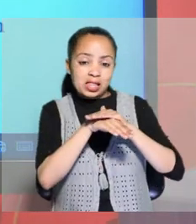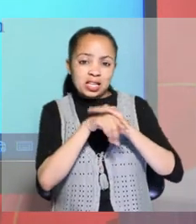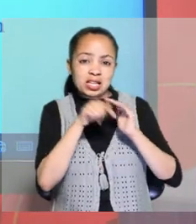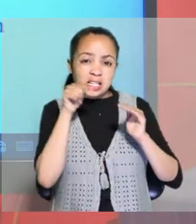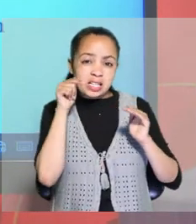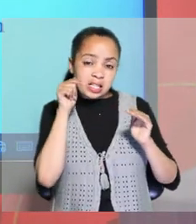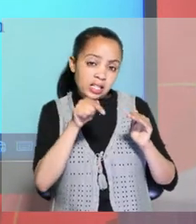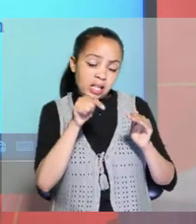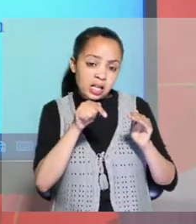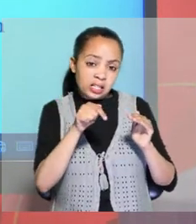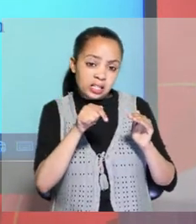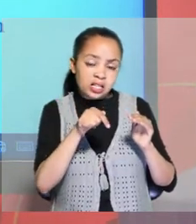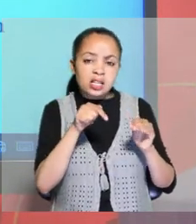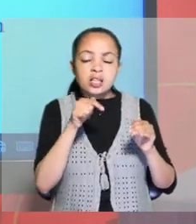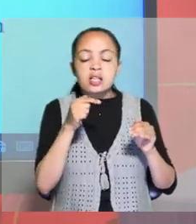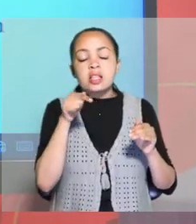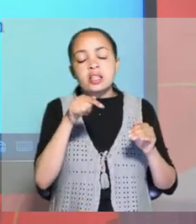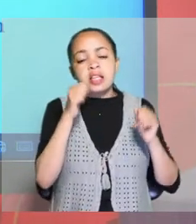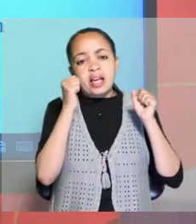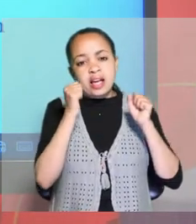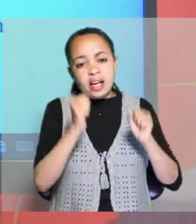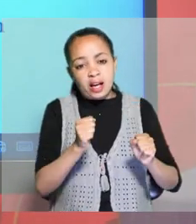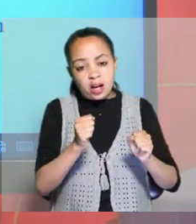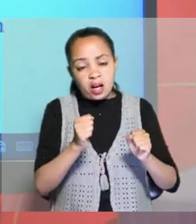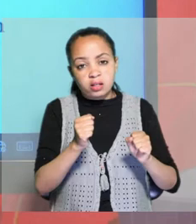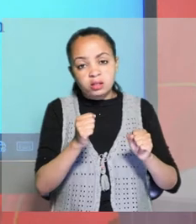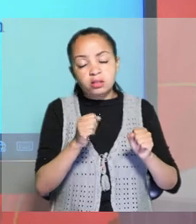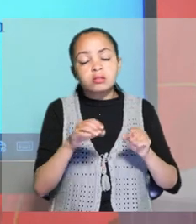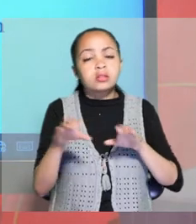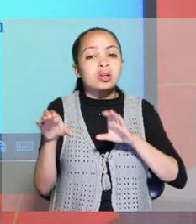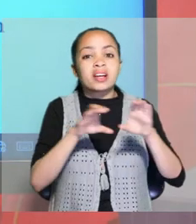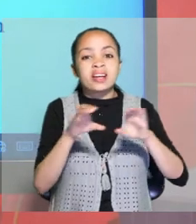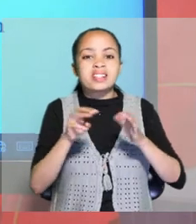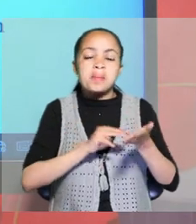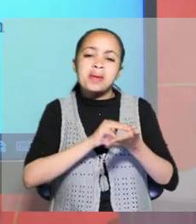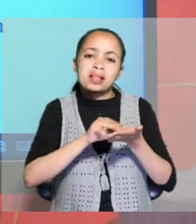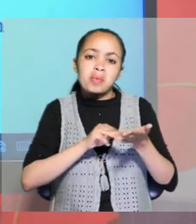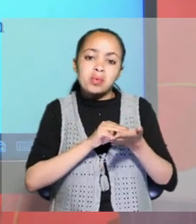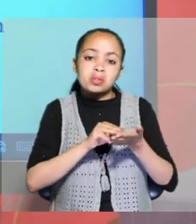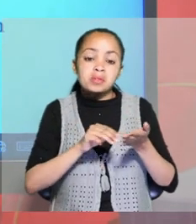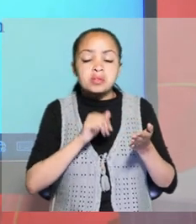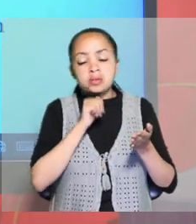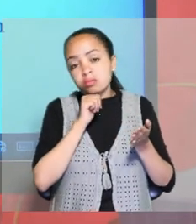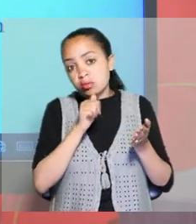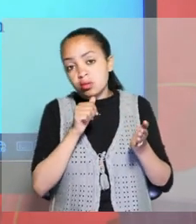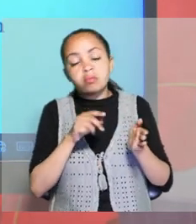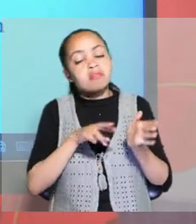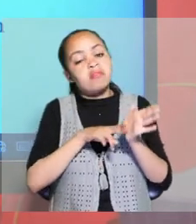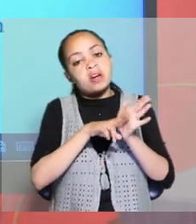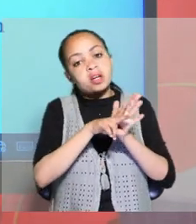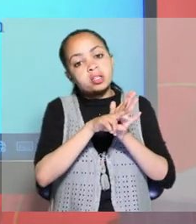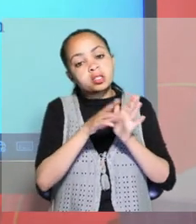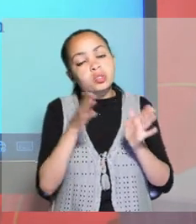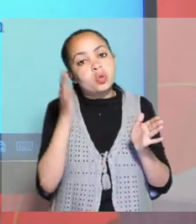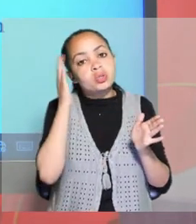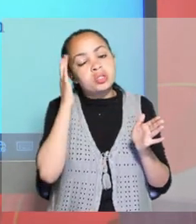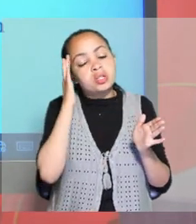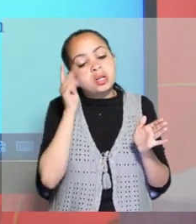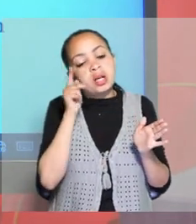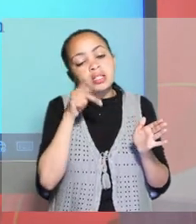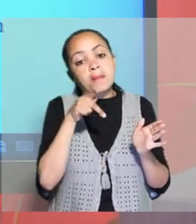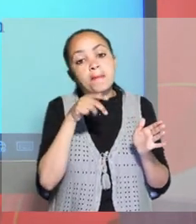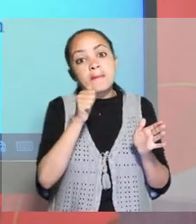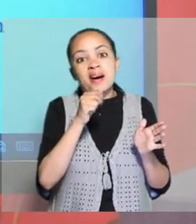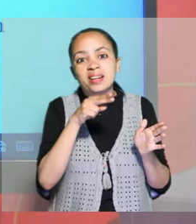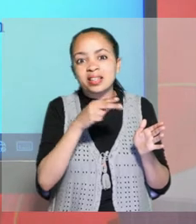their host, they can carry out their metabolism, unless virus is considered as a particle, the one that we